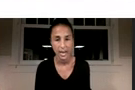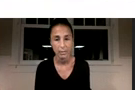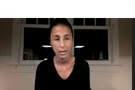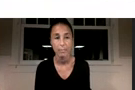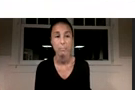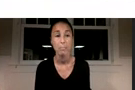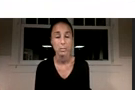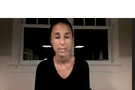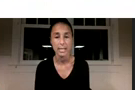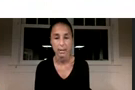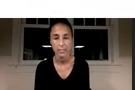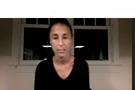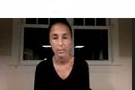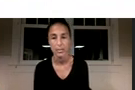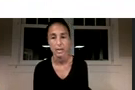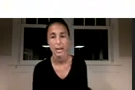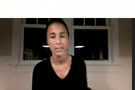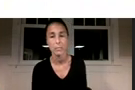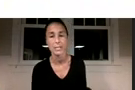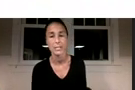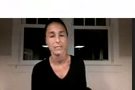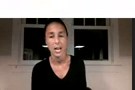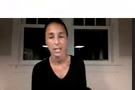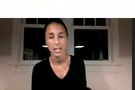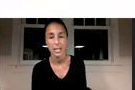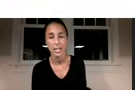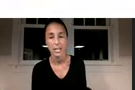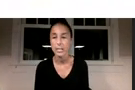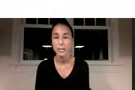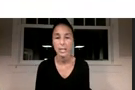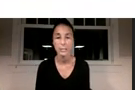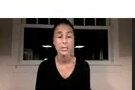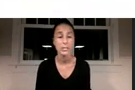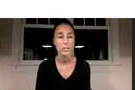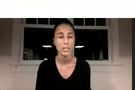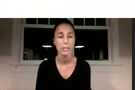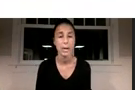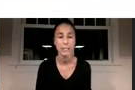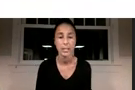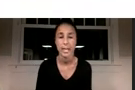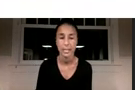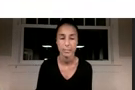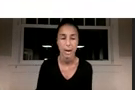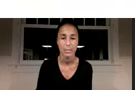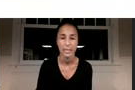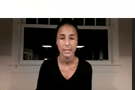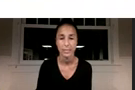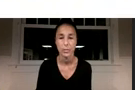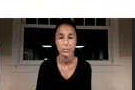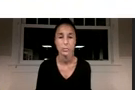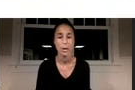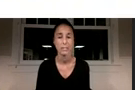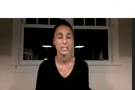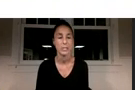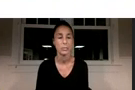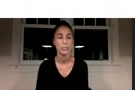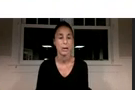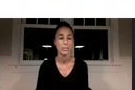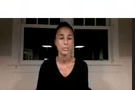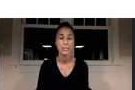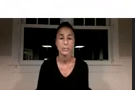immediately north of Lee Highway, mostly south of Hermosa Drive and west of Nutley. Although when Nutley was constructed, it bifurcated the property, leaving two